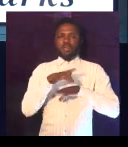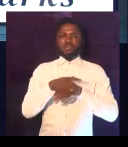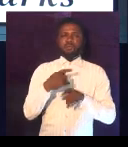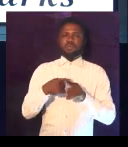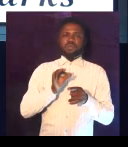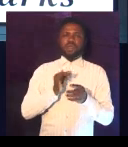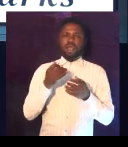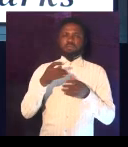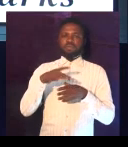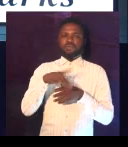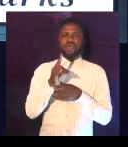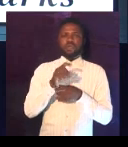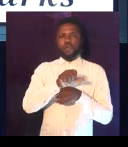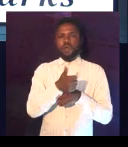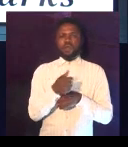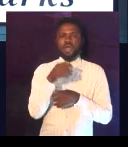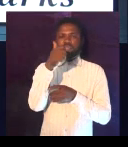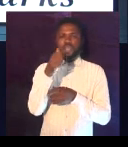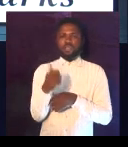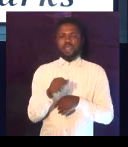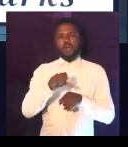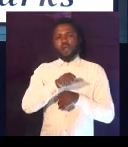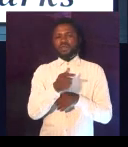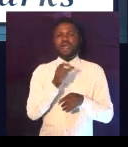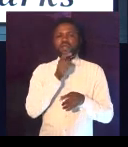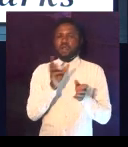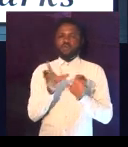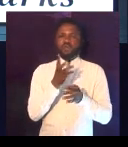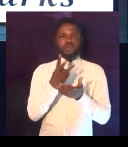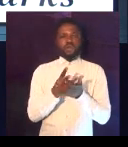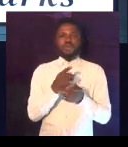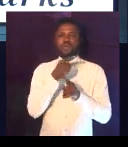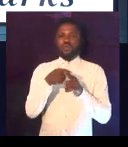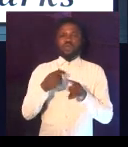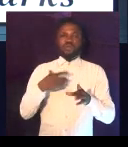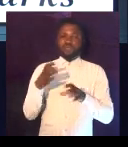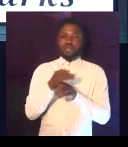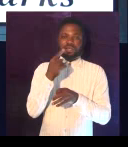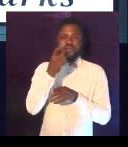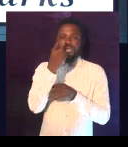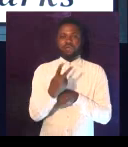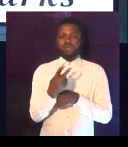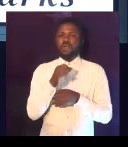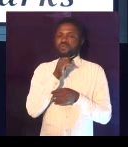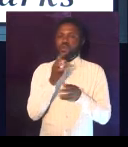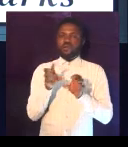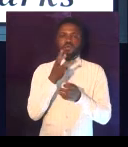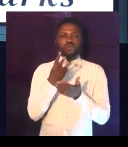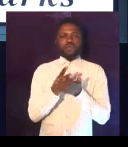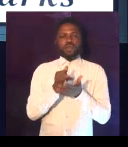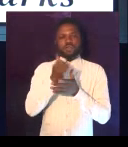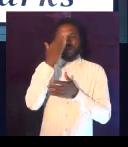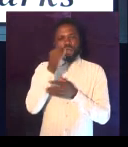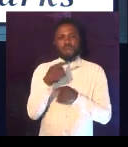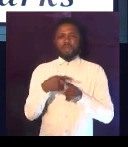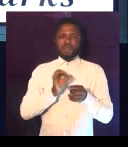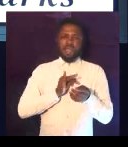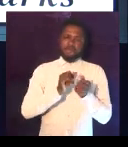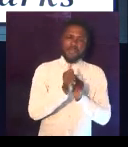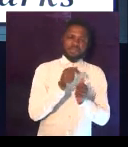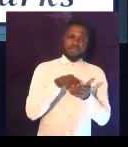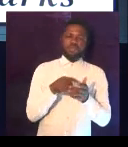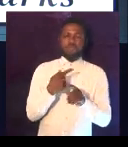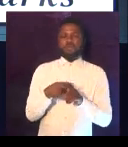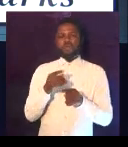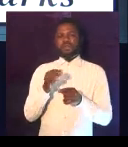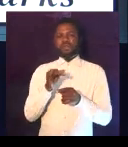I passed my verbal and quantitative, I got 10-10. But all the others, they are not doing well. So when we take the average, they are not doing well. That's why some people will say, oh,